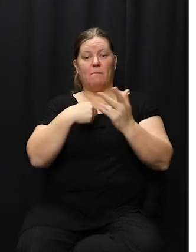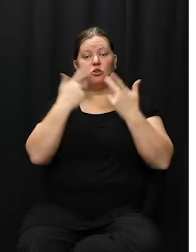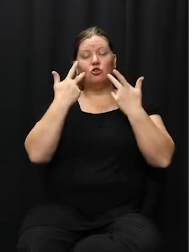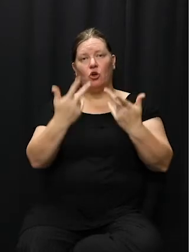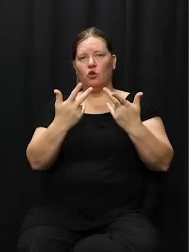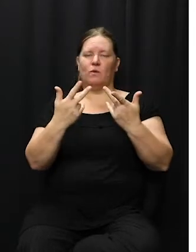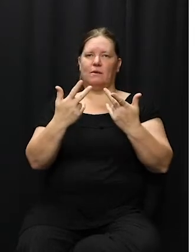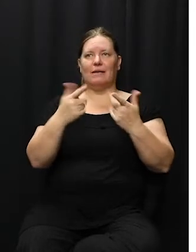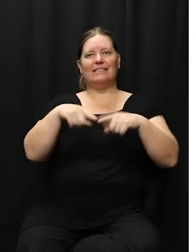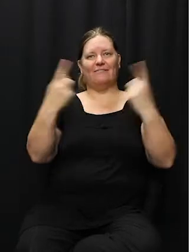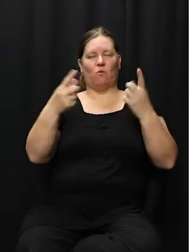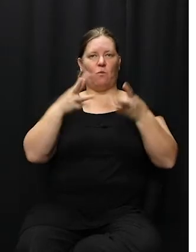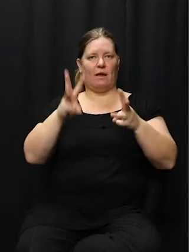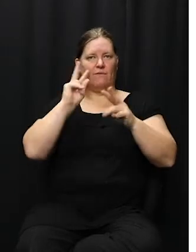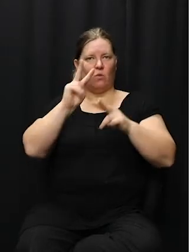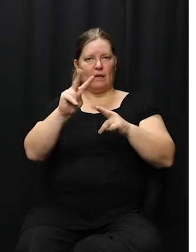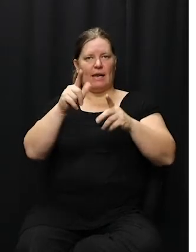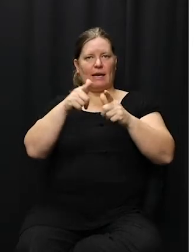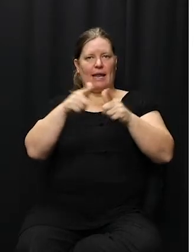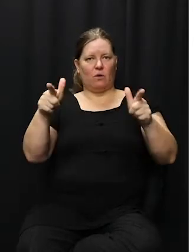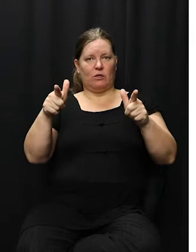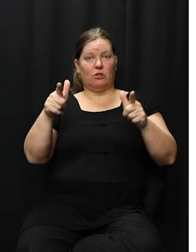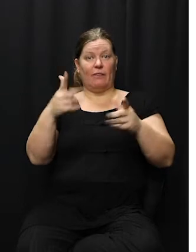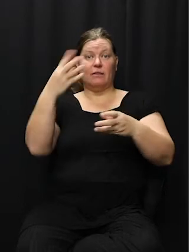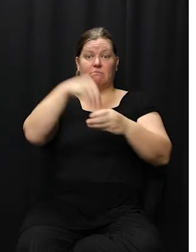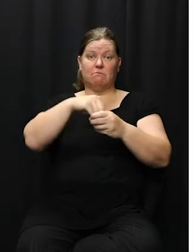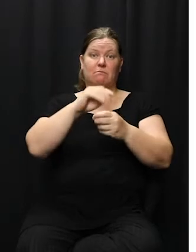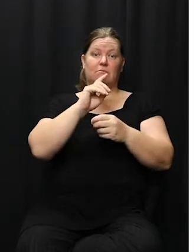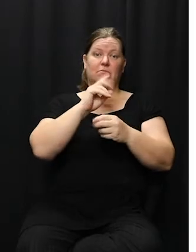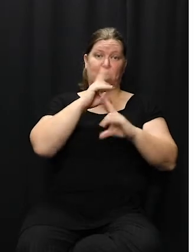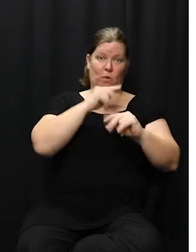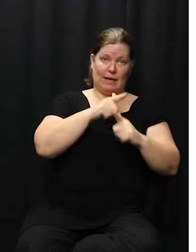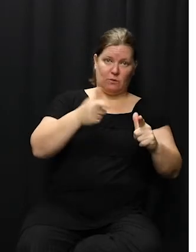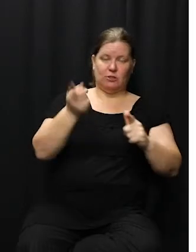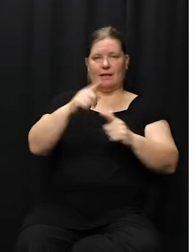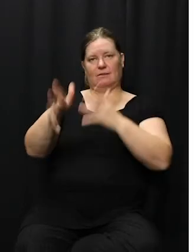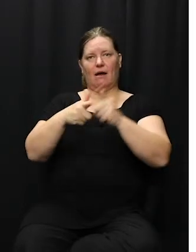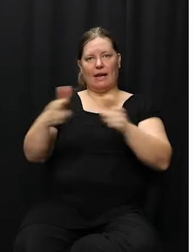different way of looking at languages that is a better fit for spoken and sign languages.